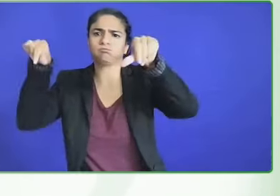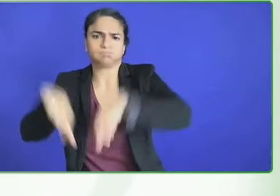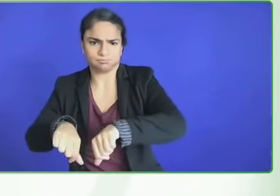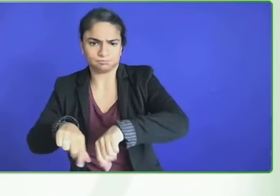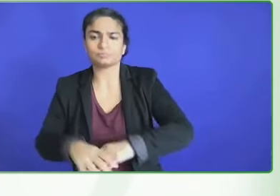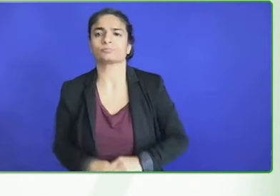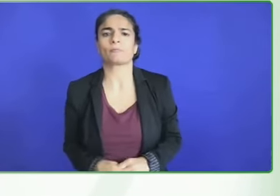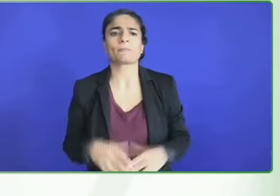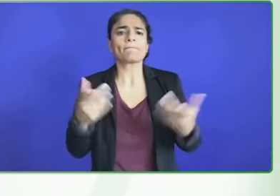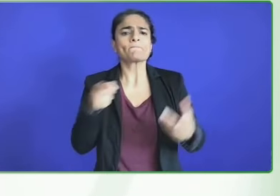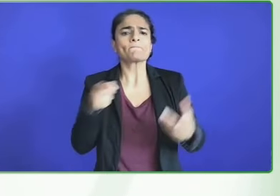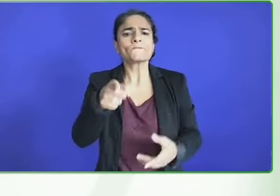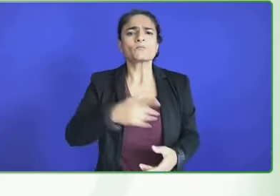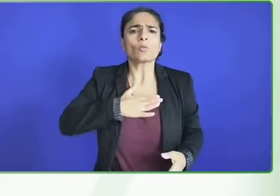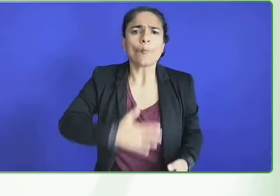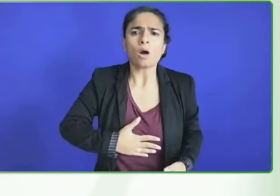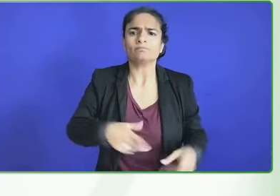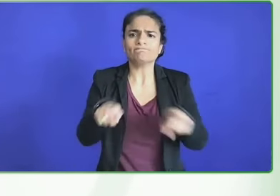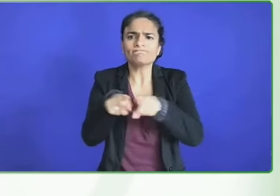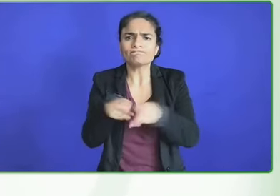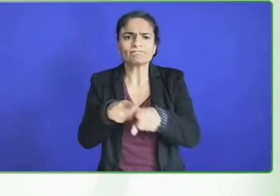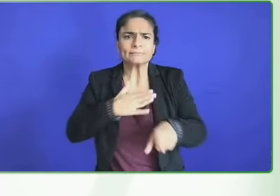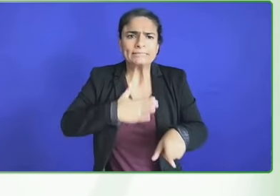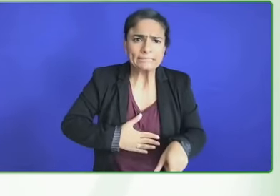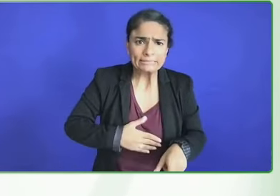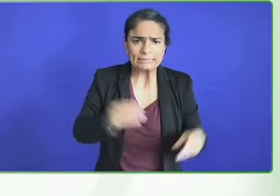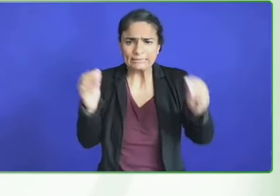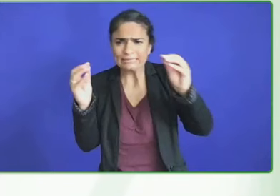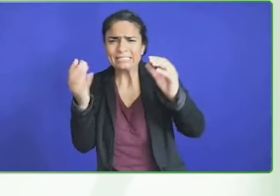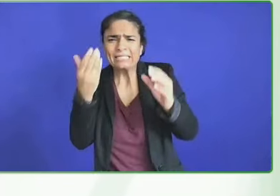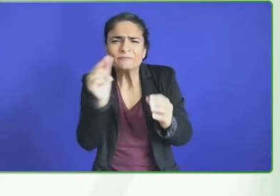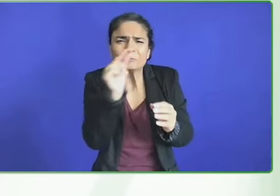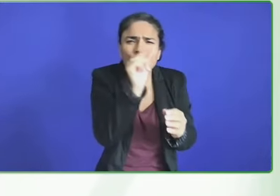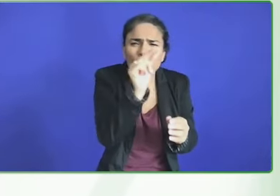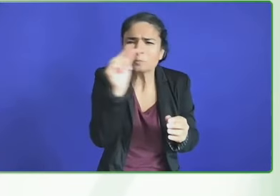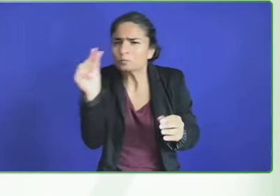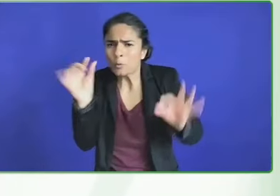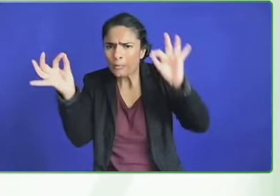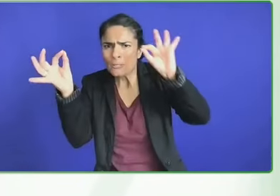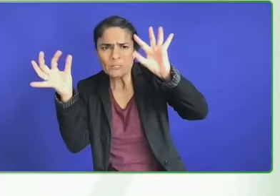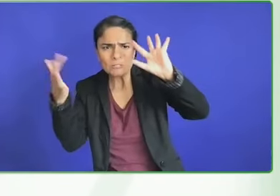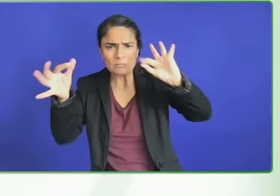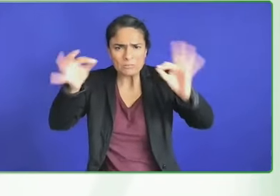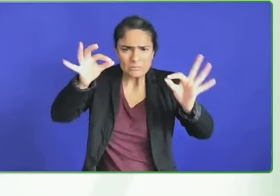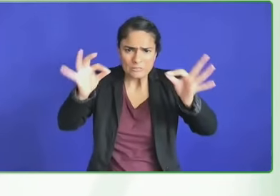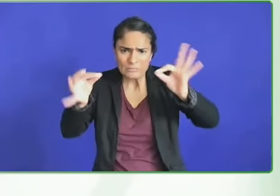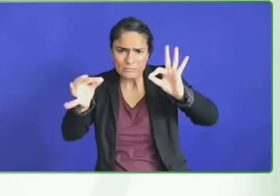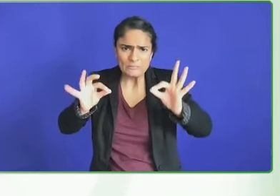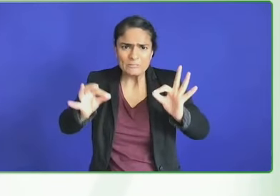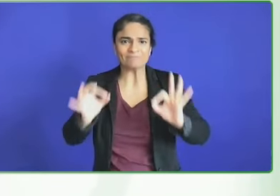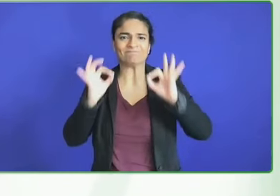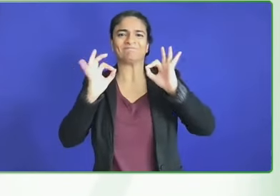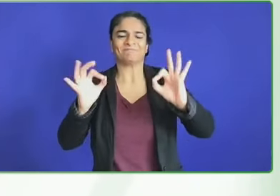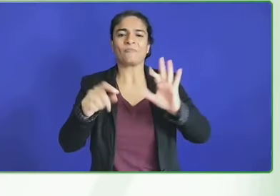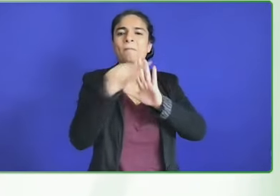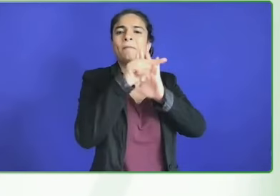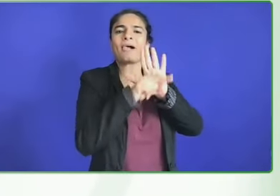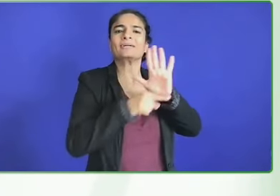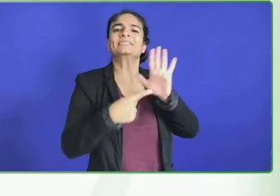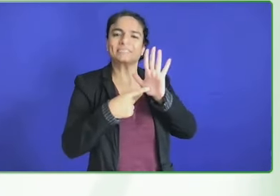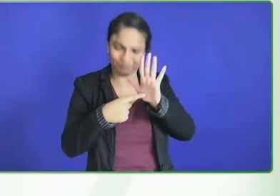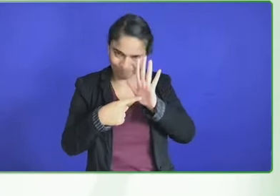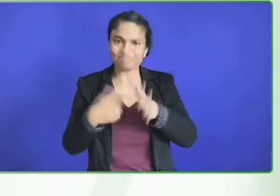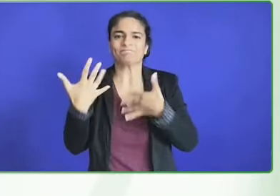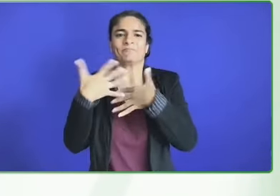Act. My role is unique in this regard because I am charged with viewing implementation from a high level